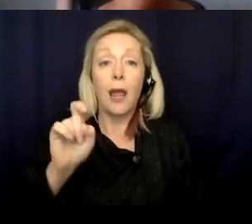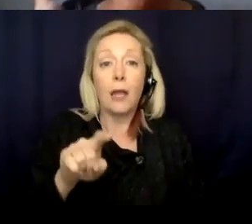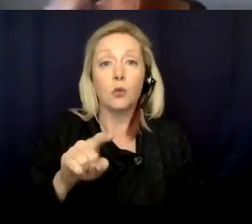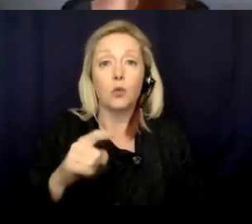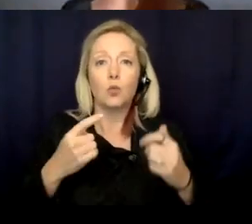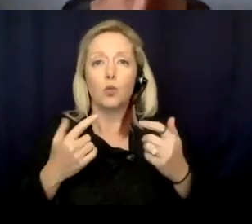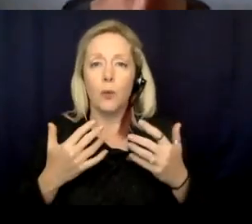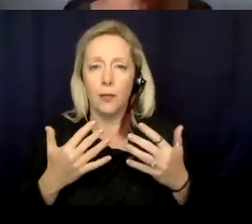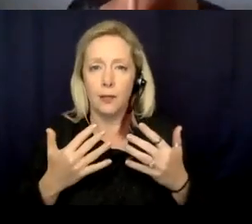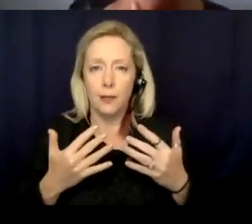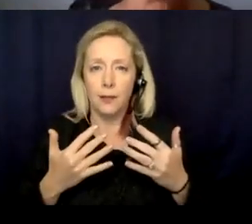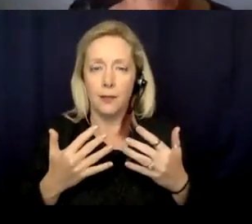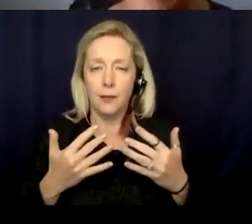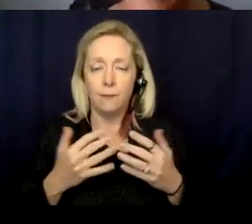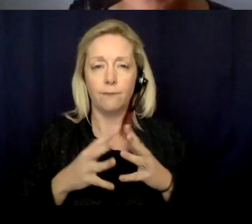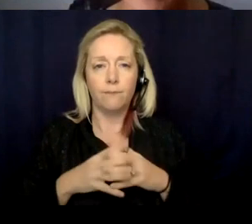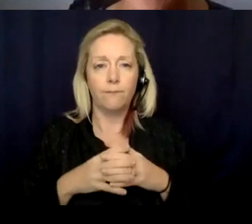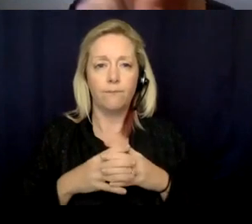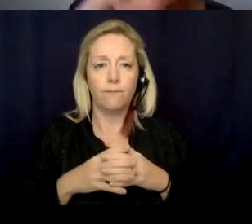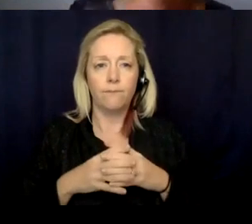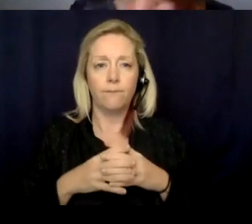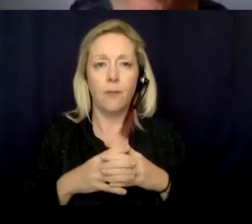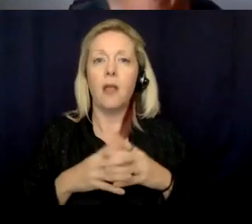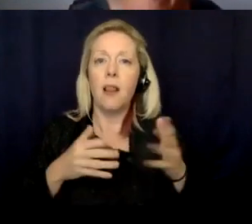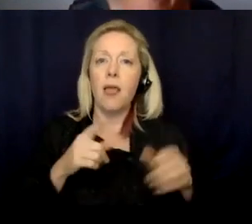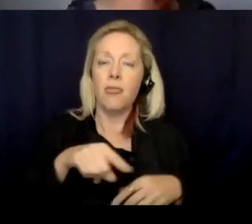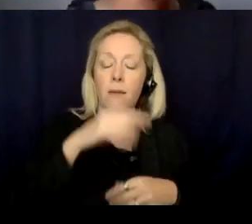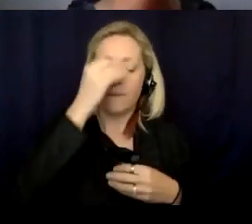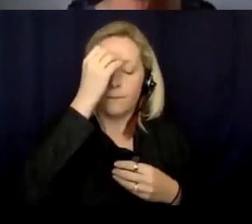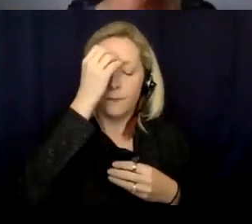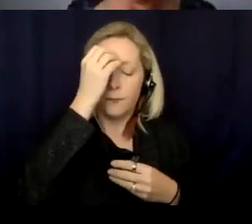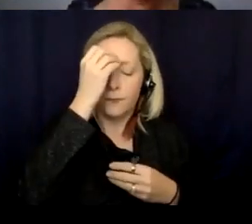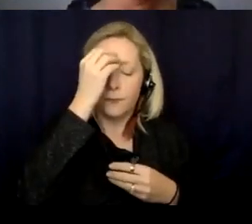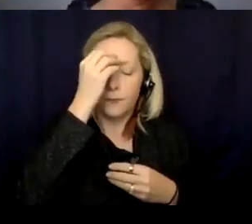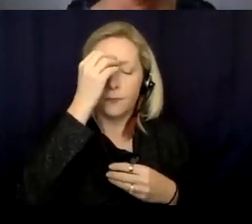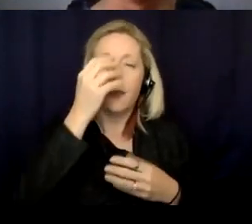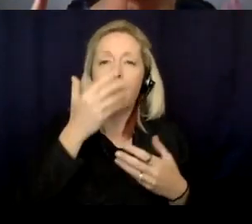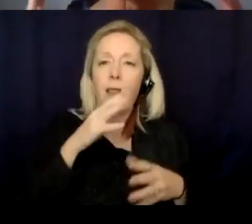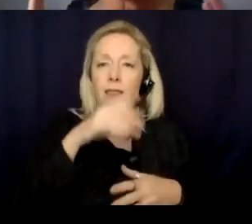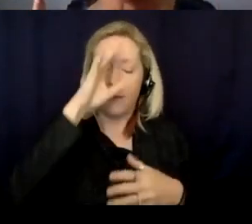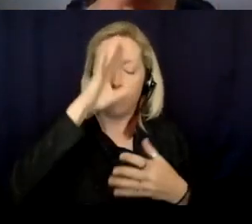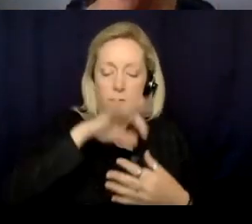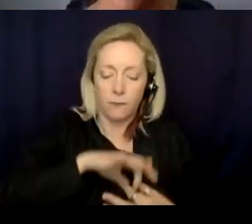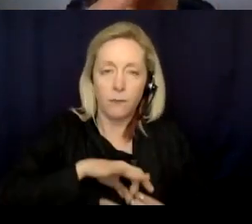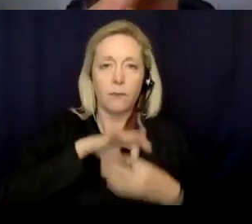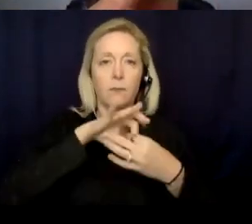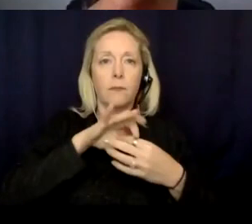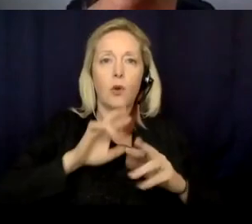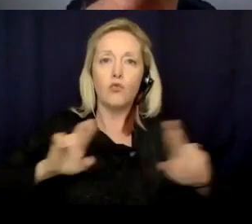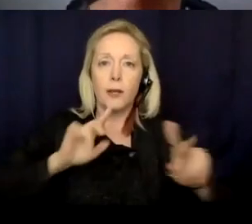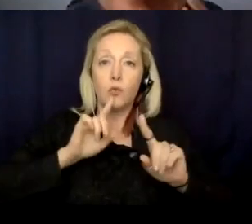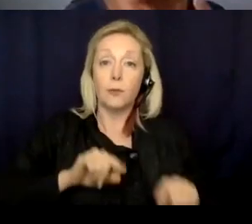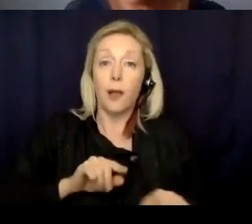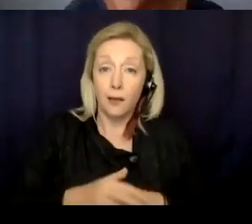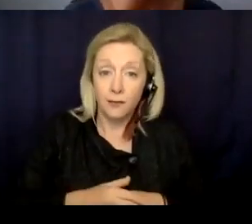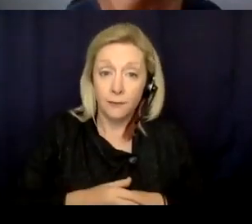process what was requested, time to organize their body in order to respond. And then